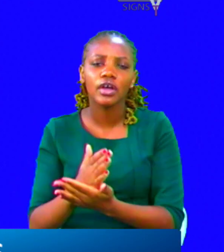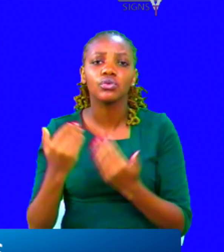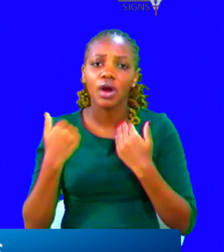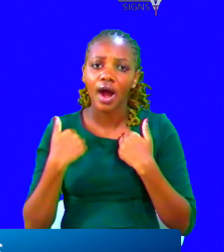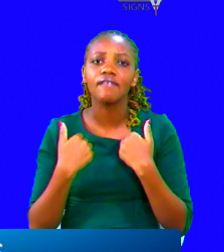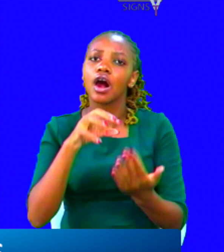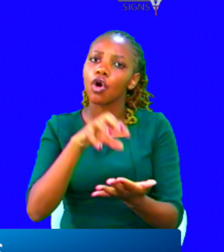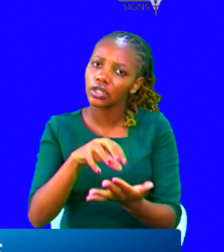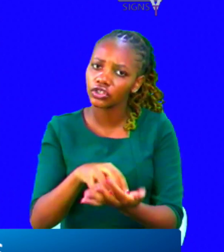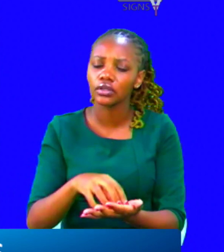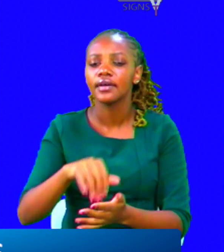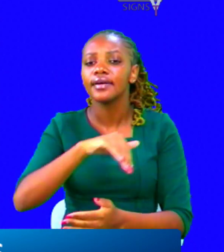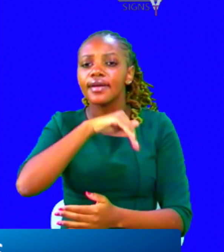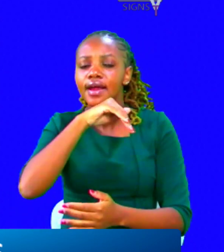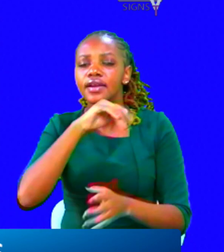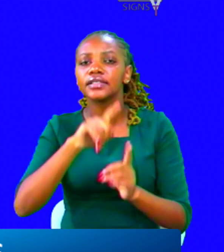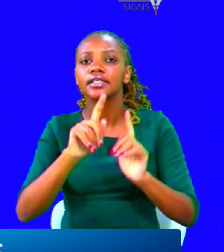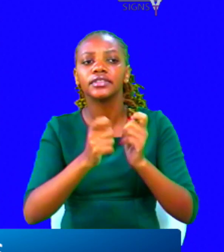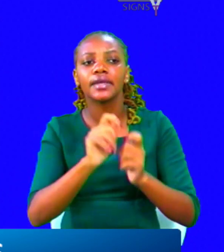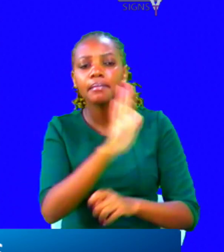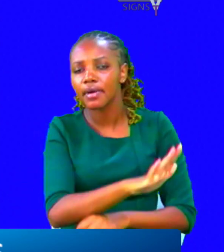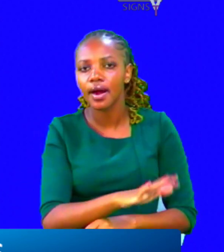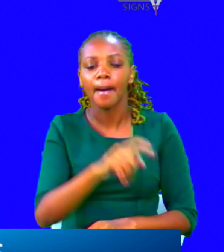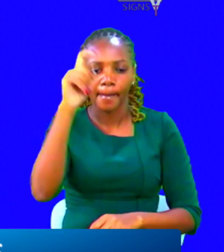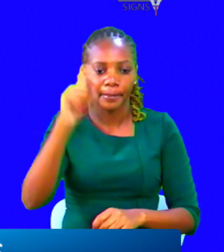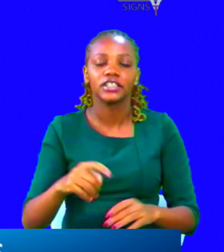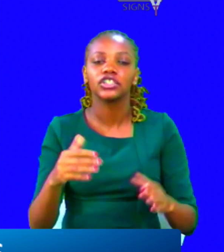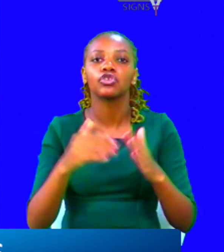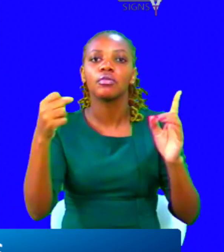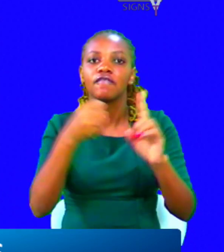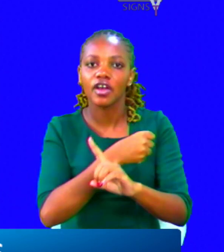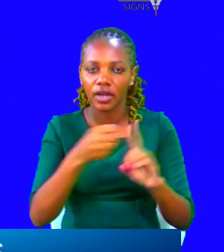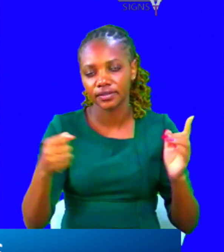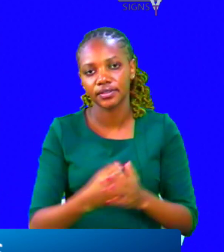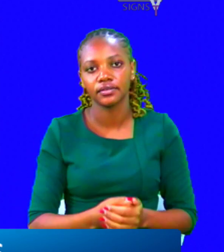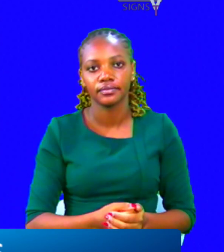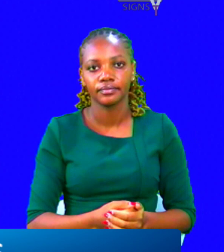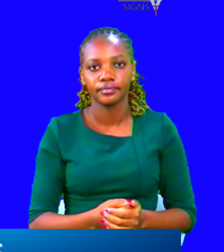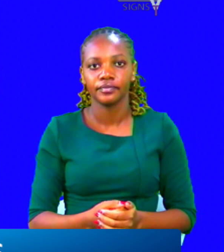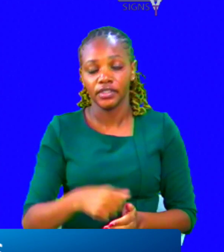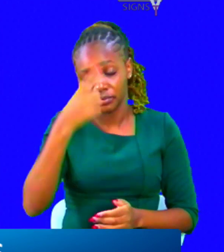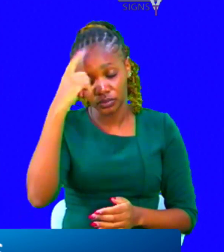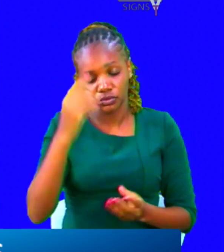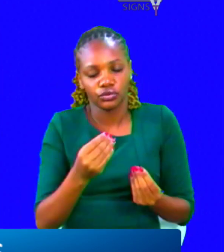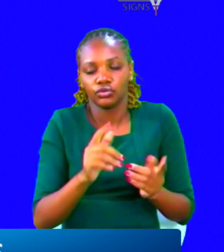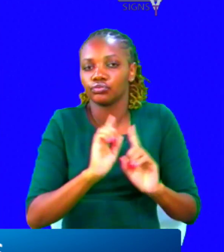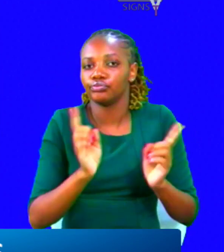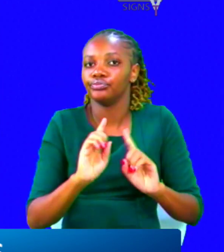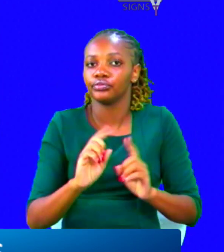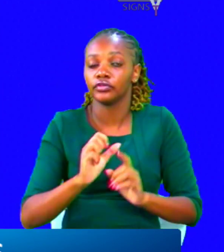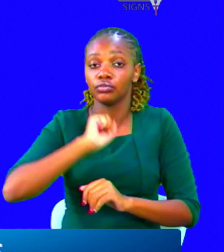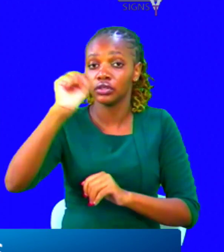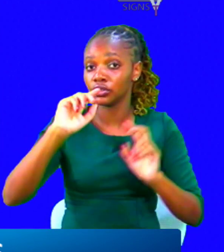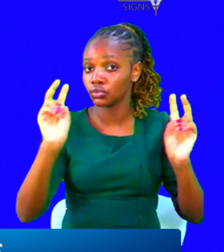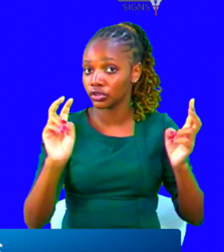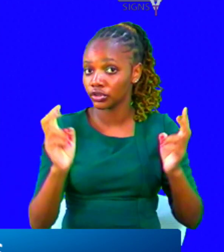it a condition that Raila Odinga and his team must denounce violence as a way of sorting political issues in